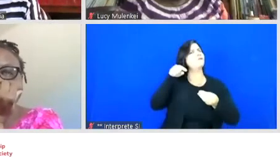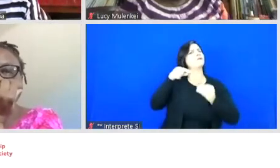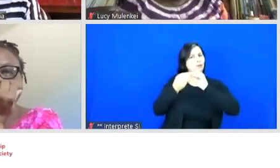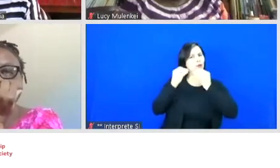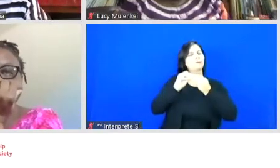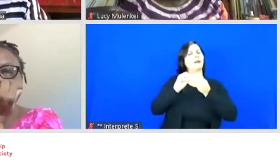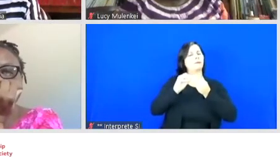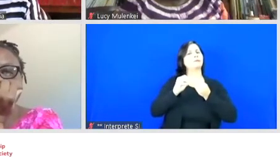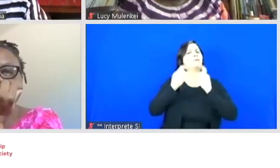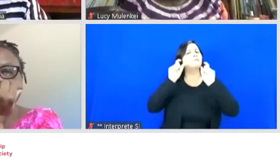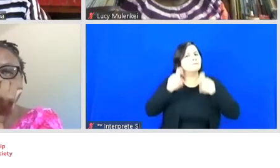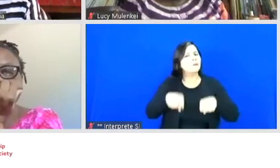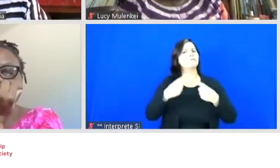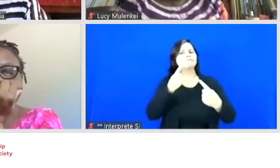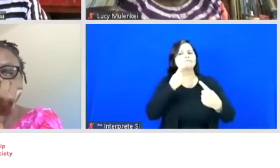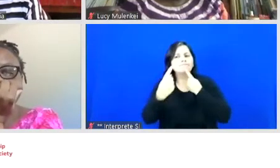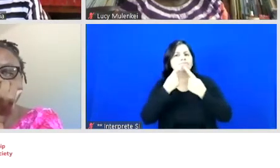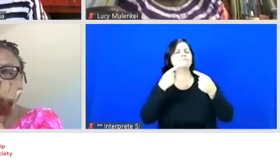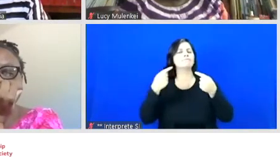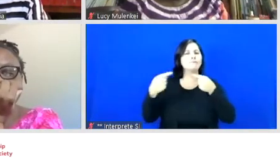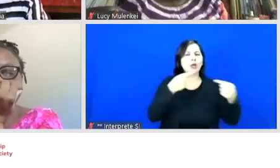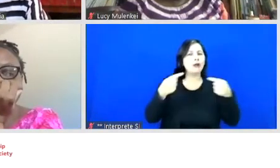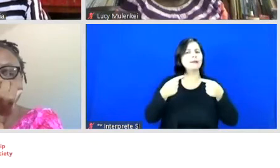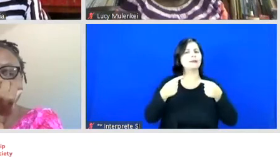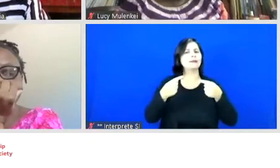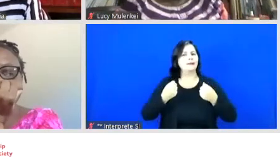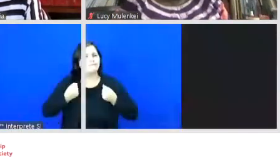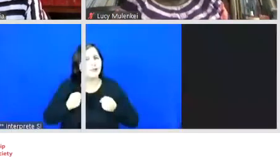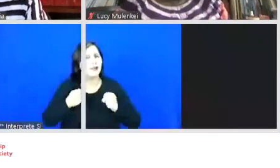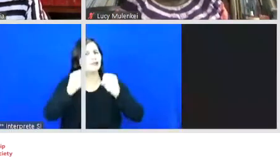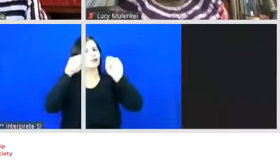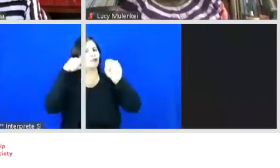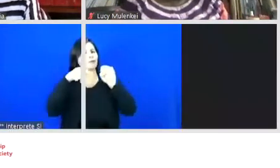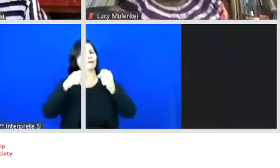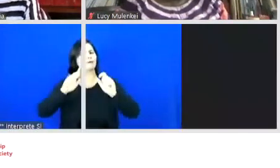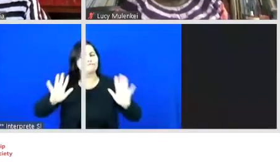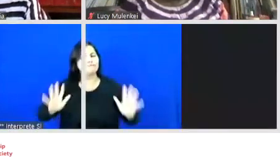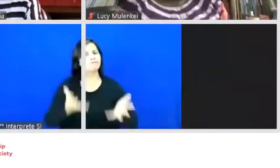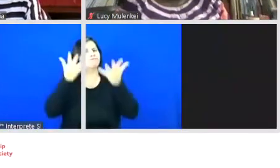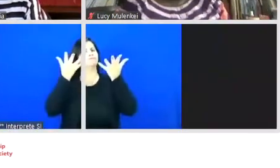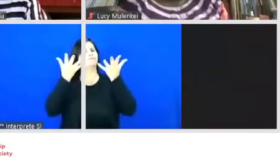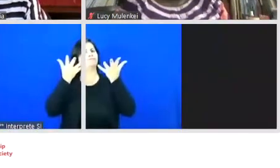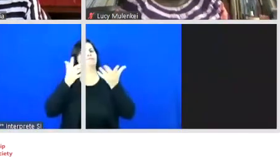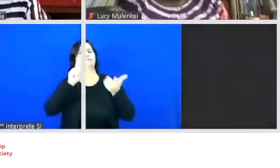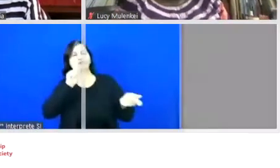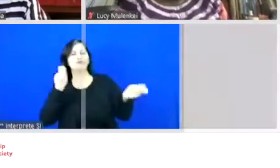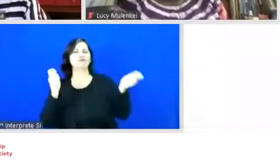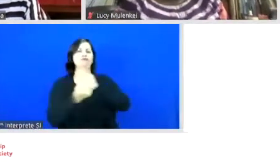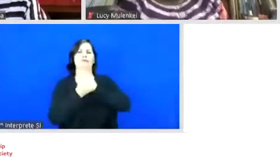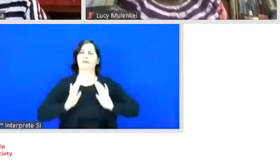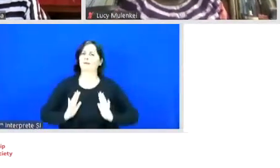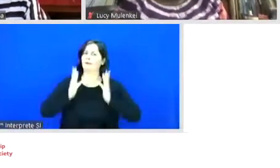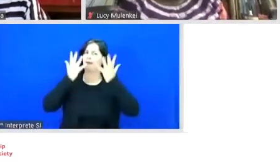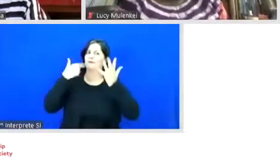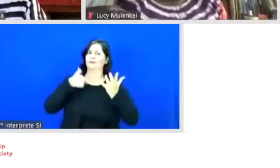our environmental and climate change adaptation and mitigation efforts. young people and young feminists in particular are also